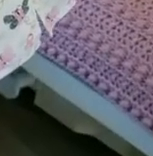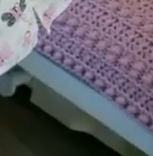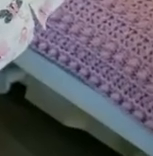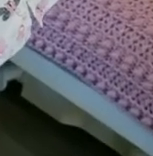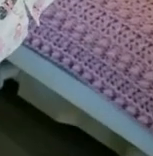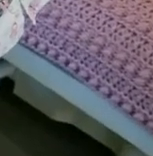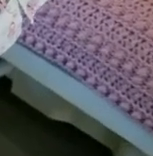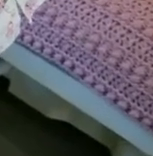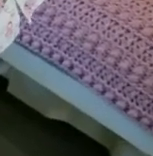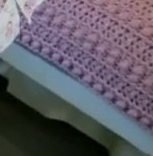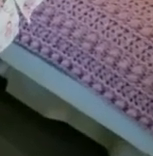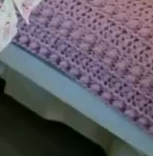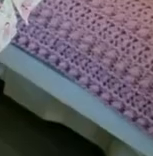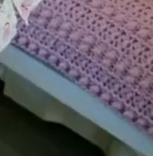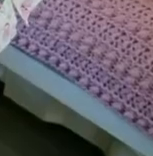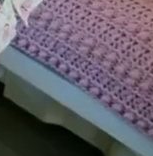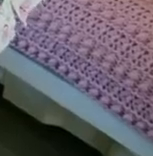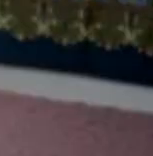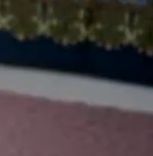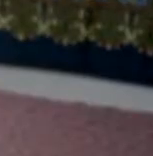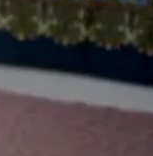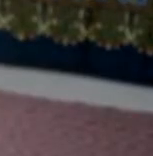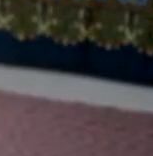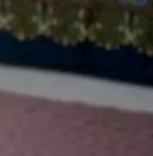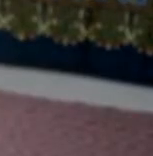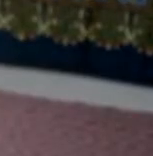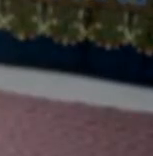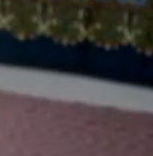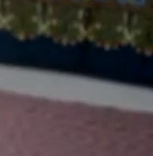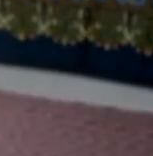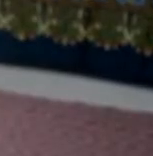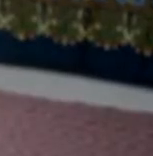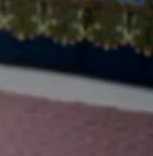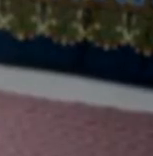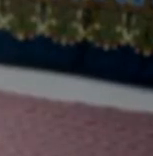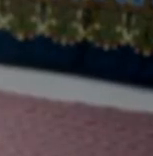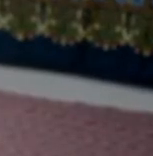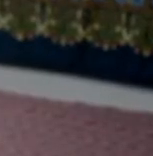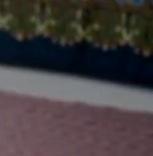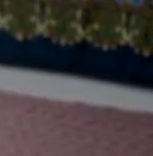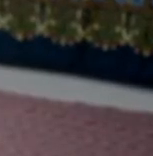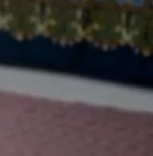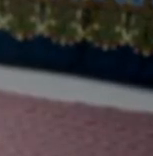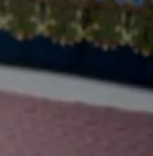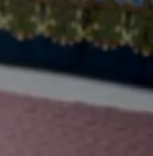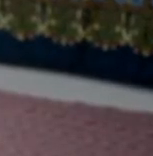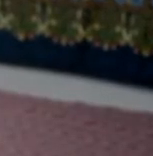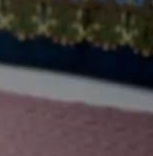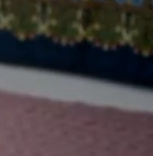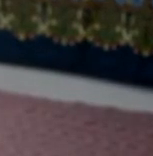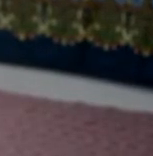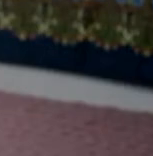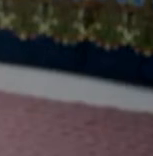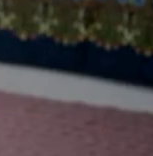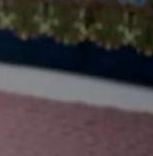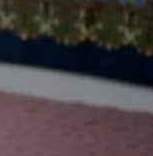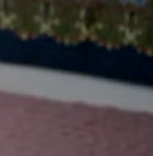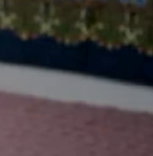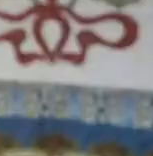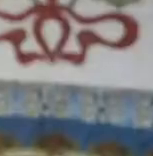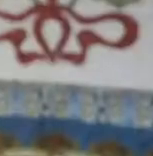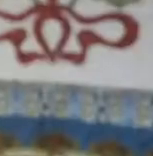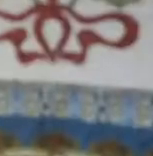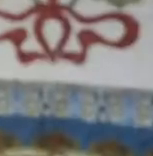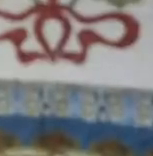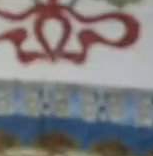wouldn't be doing what we do. Every time the budget comes out and the funding gets dropped from aged care, they take a big chunk away from